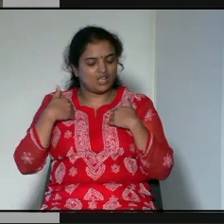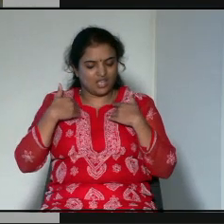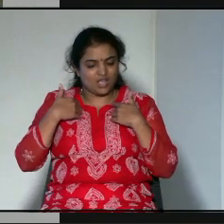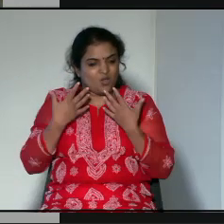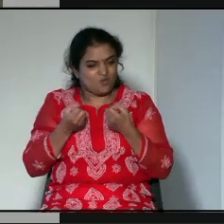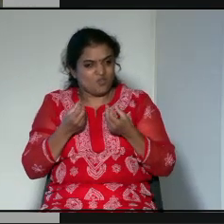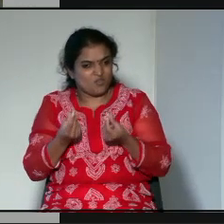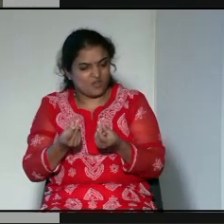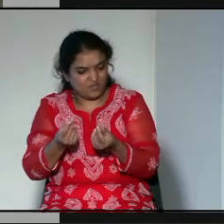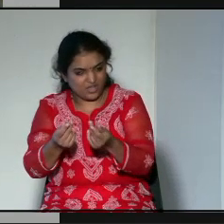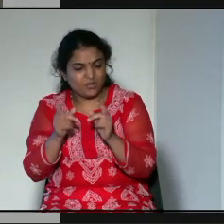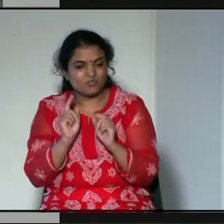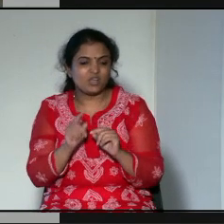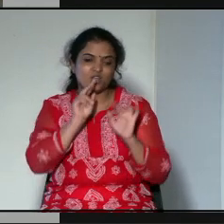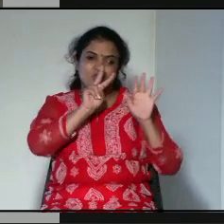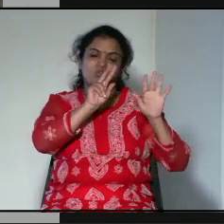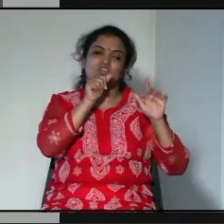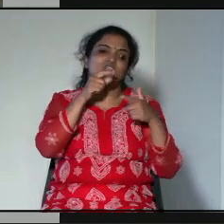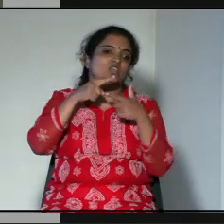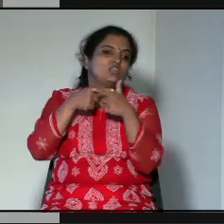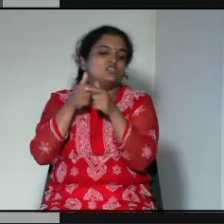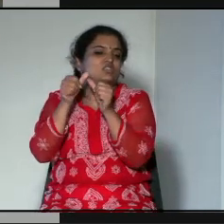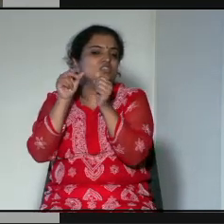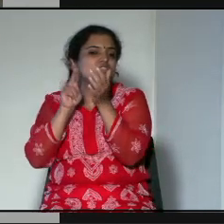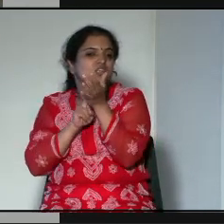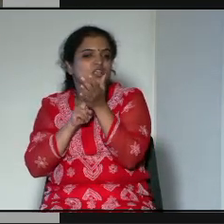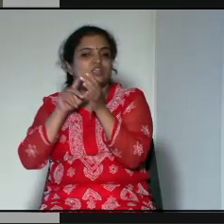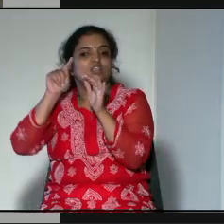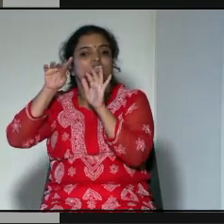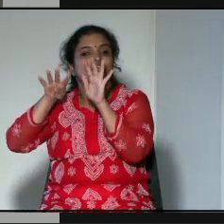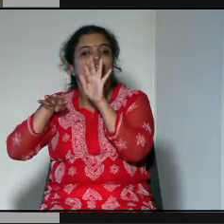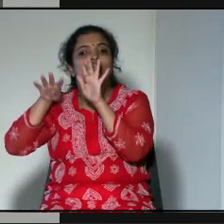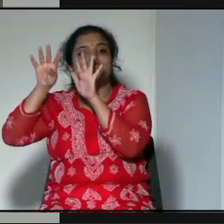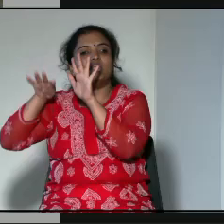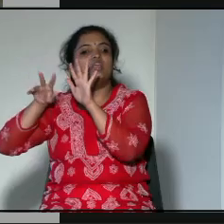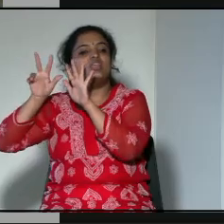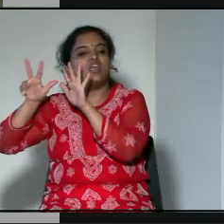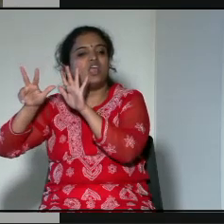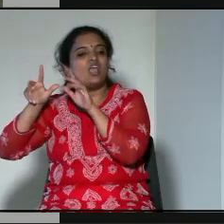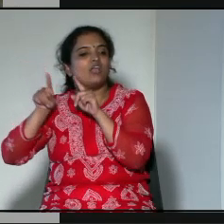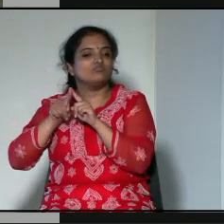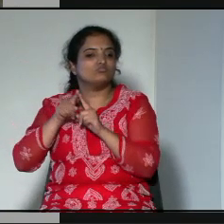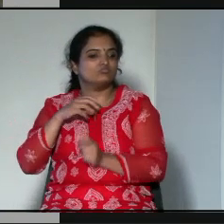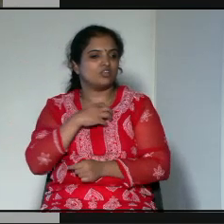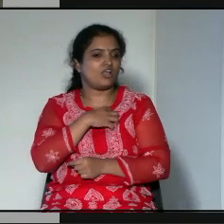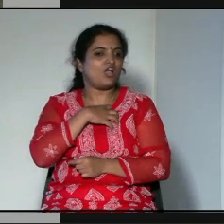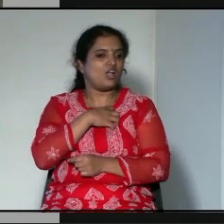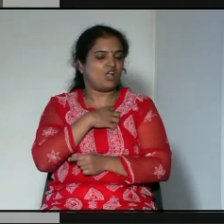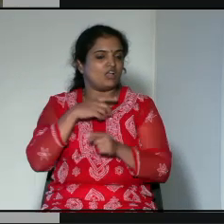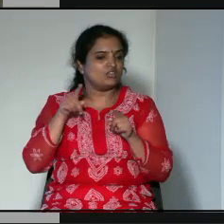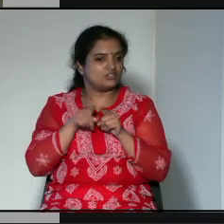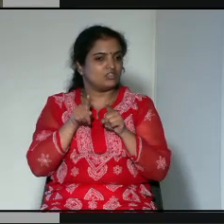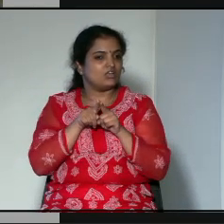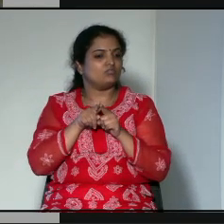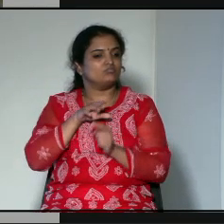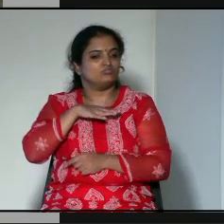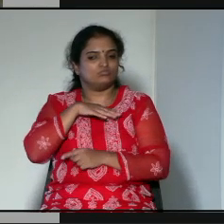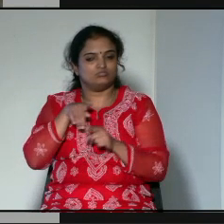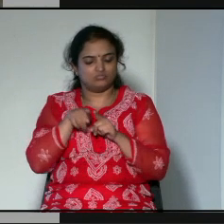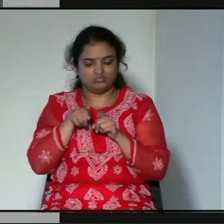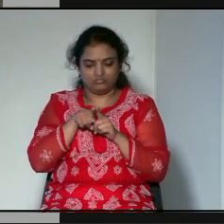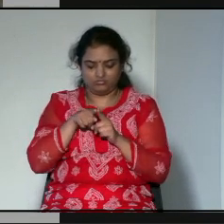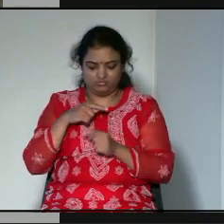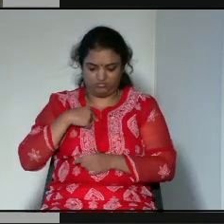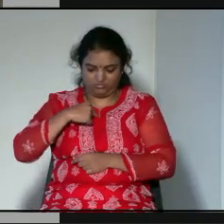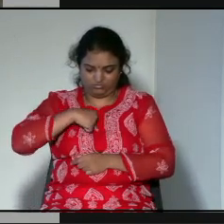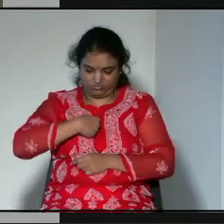27 January 1998, she succumbed to a massive heart attack. It almost appeared as if she had brought on her own